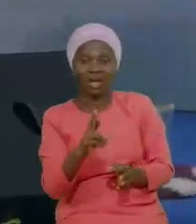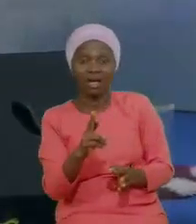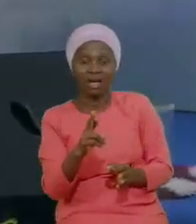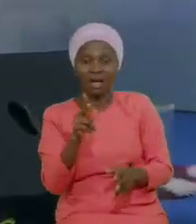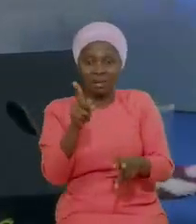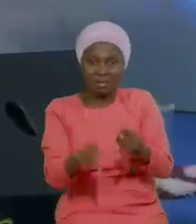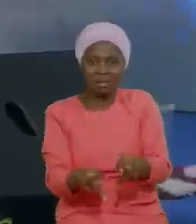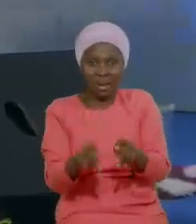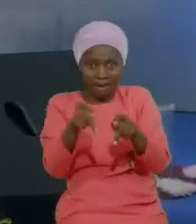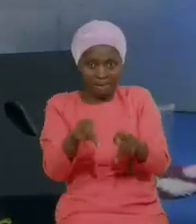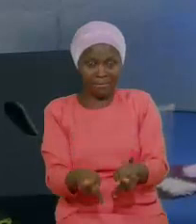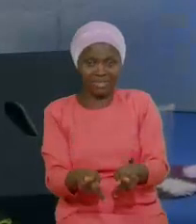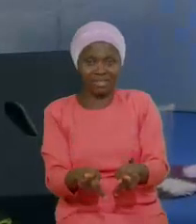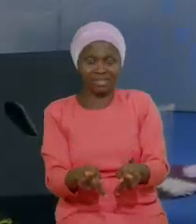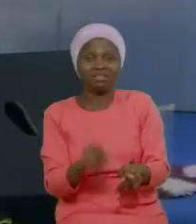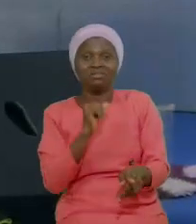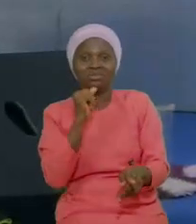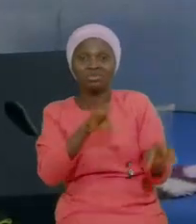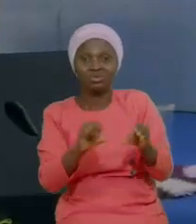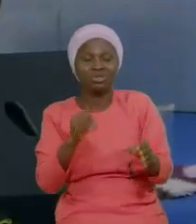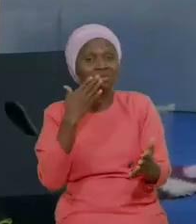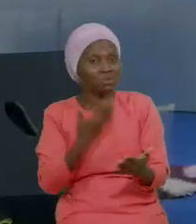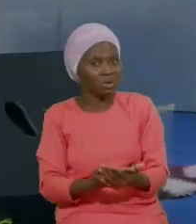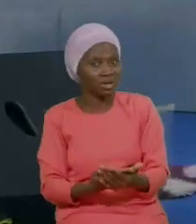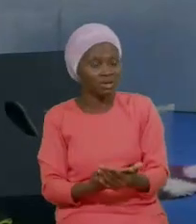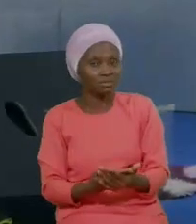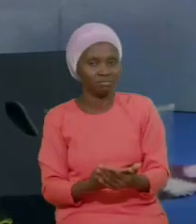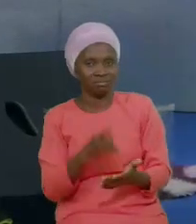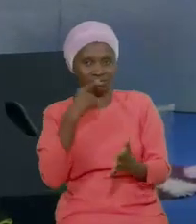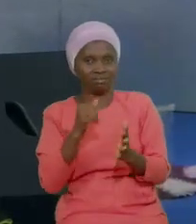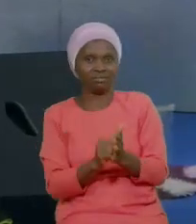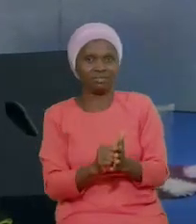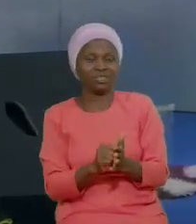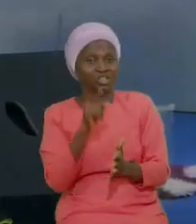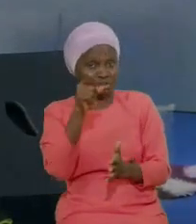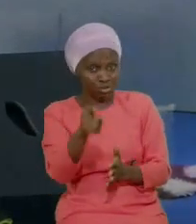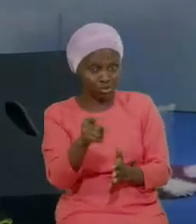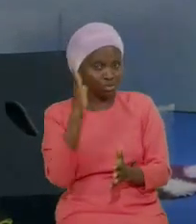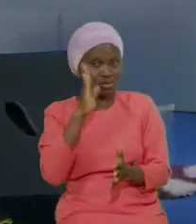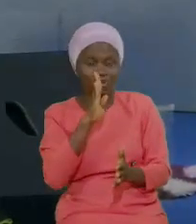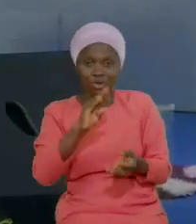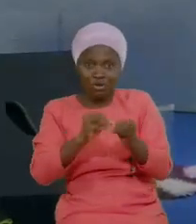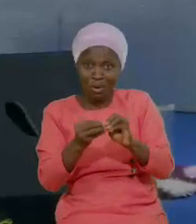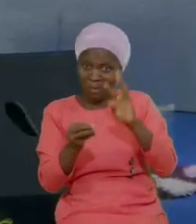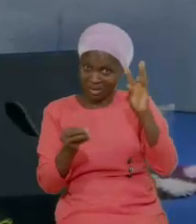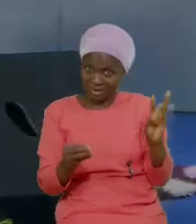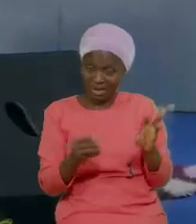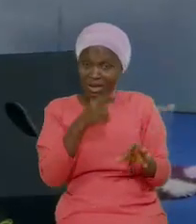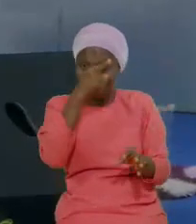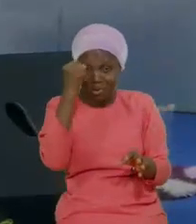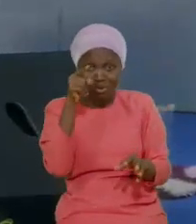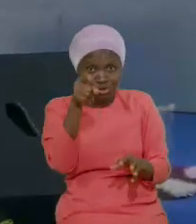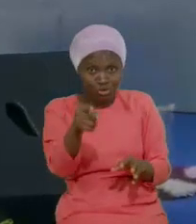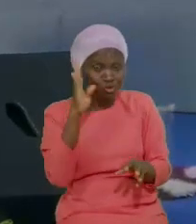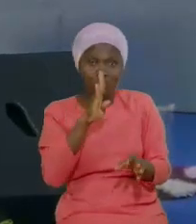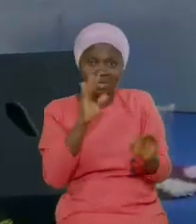not doing well, it says you will be number six, because you will be